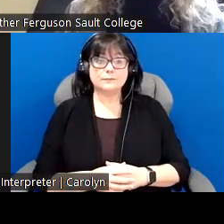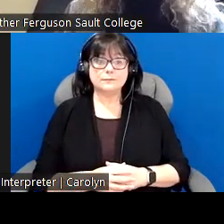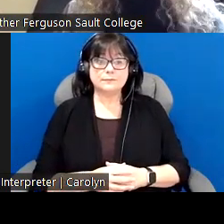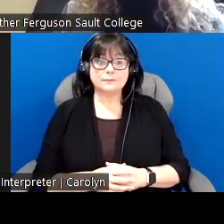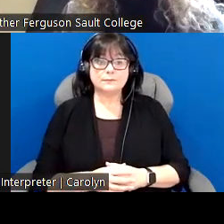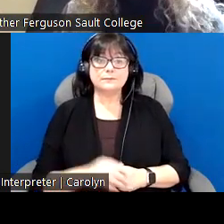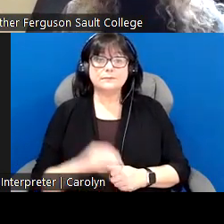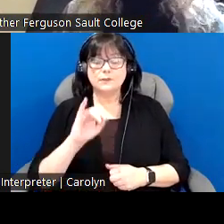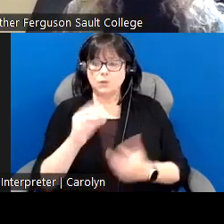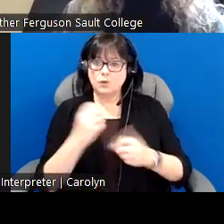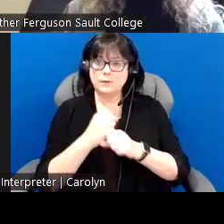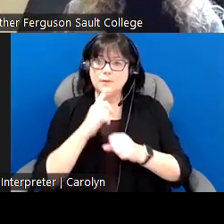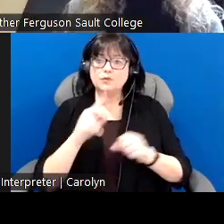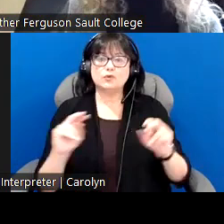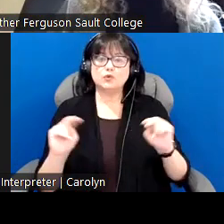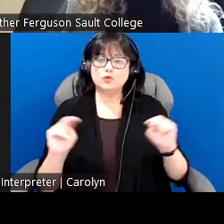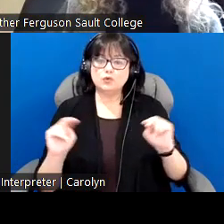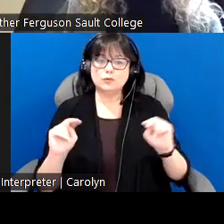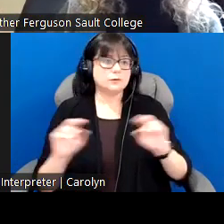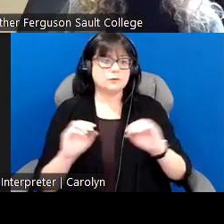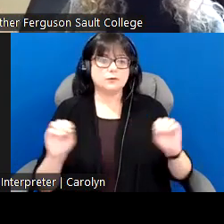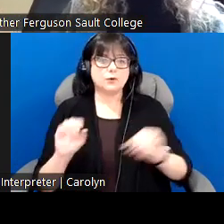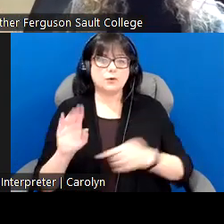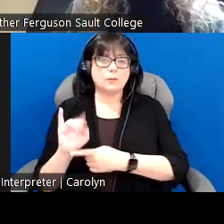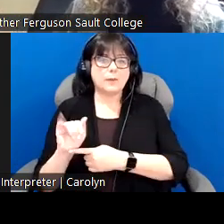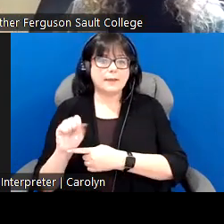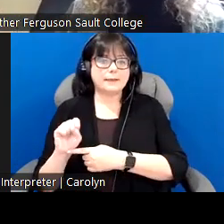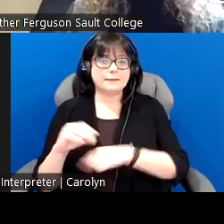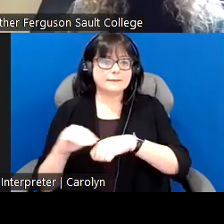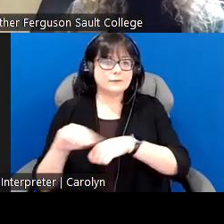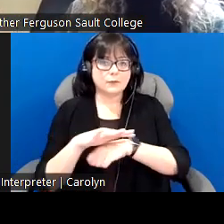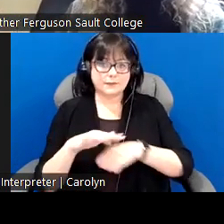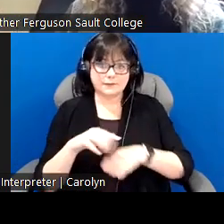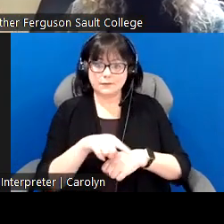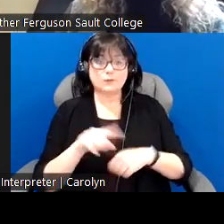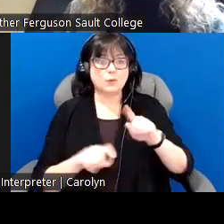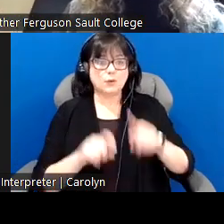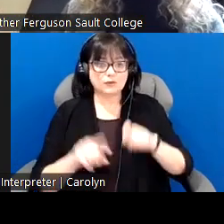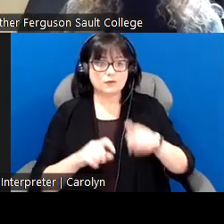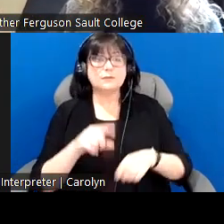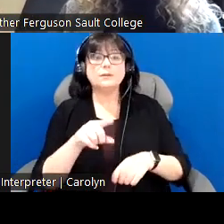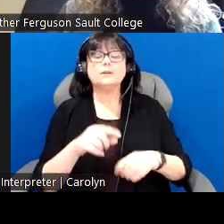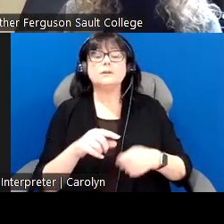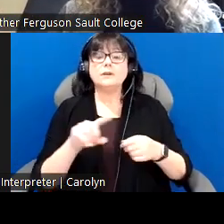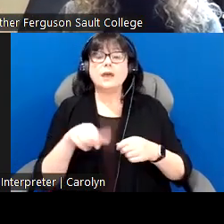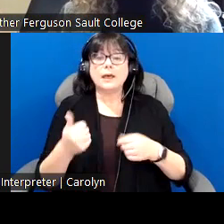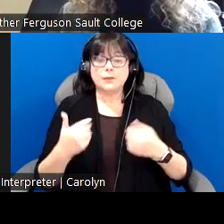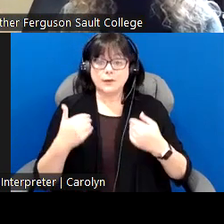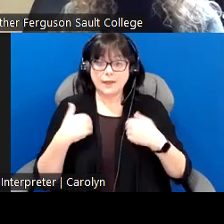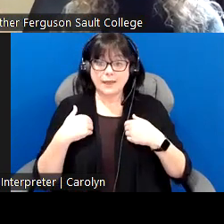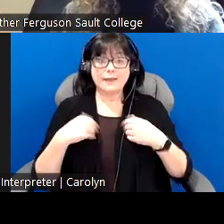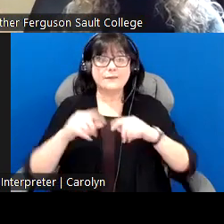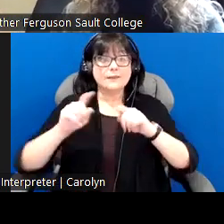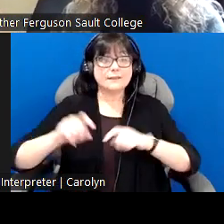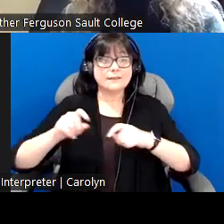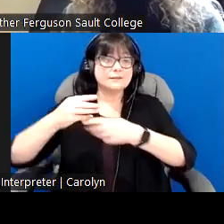any bias to it, that type of thing. There's also a random test bank. So not every person taking the test